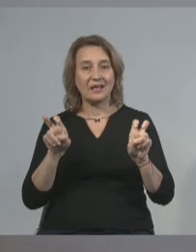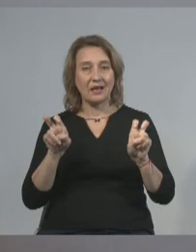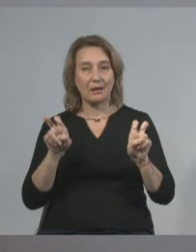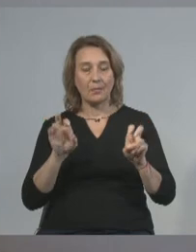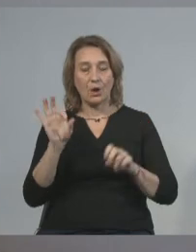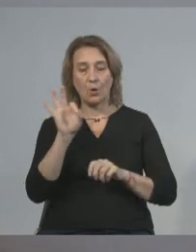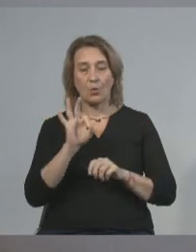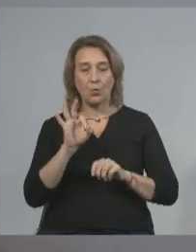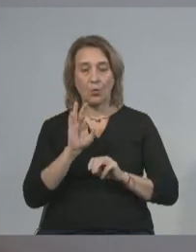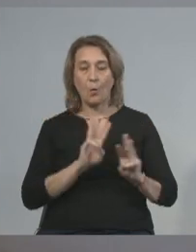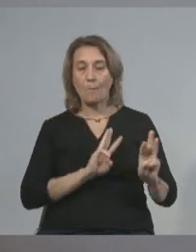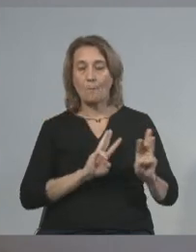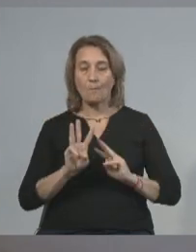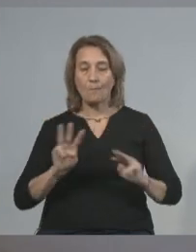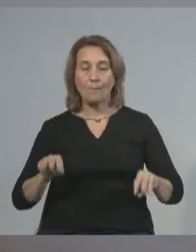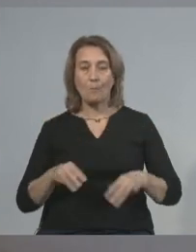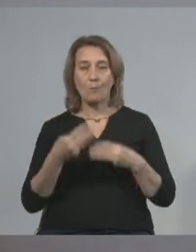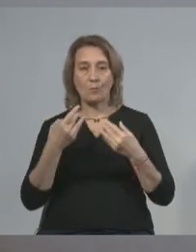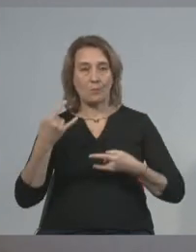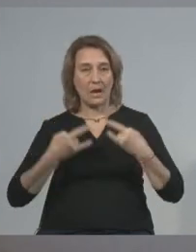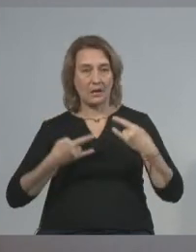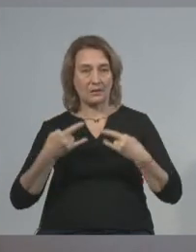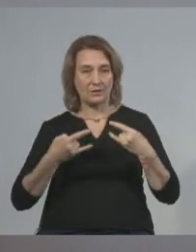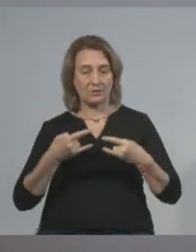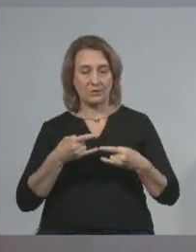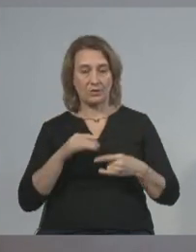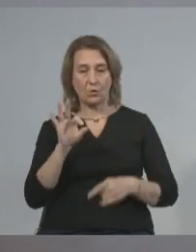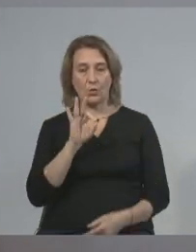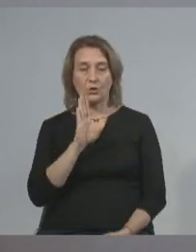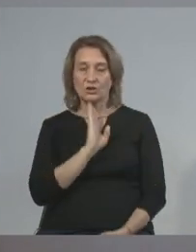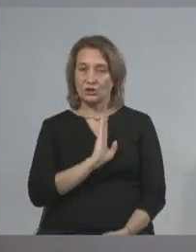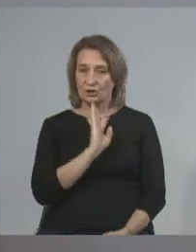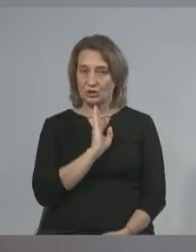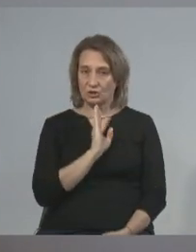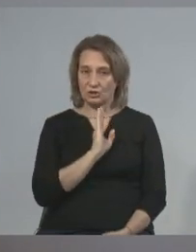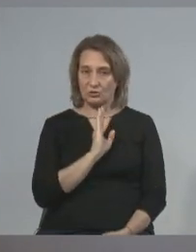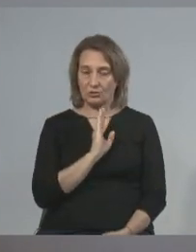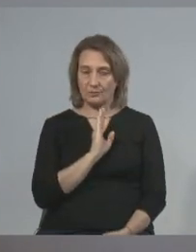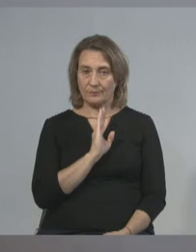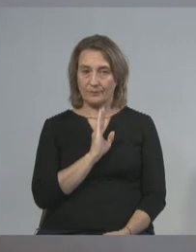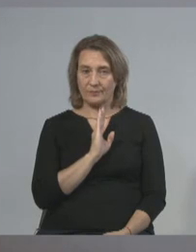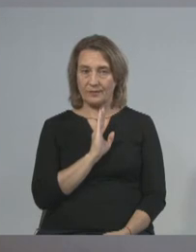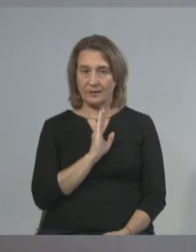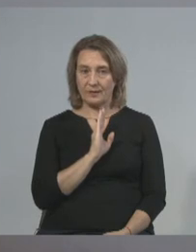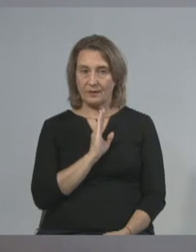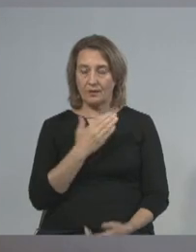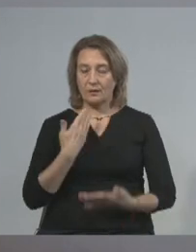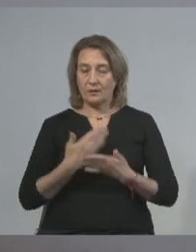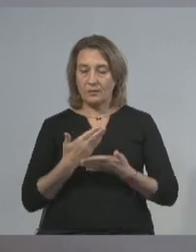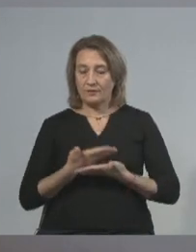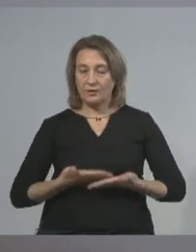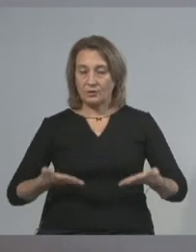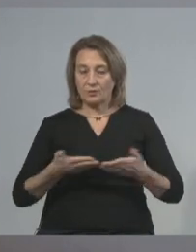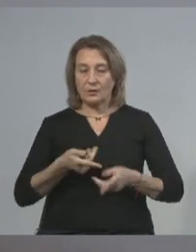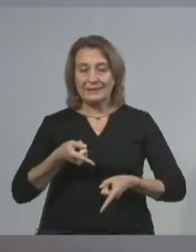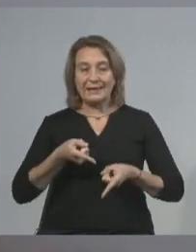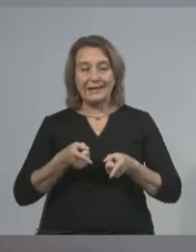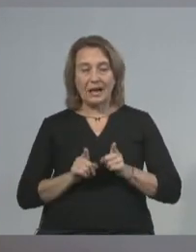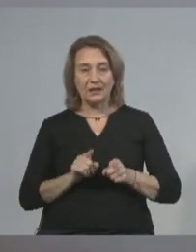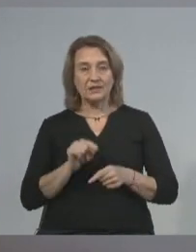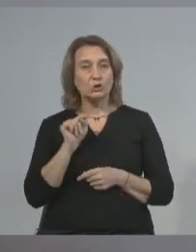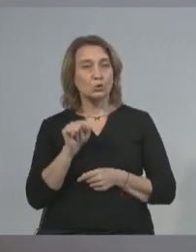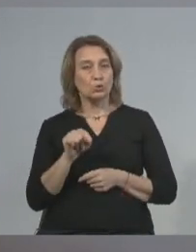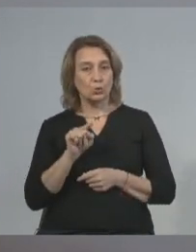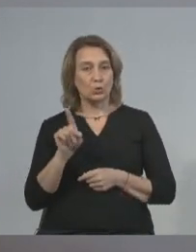bosnia and pepsi now also that conclusions bring us to the reality where media do not initiate topic